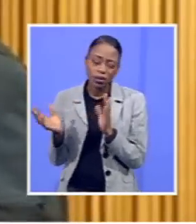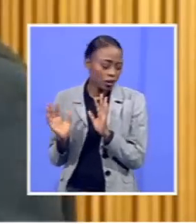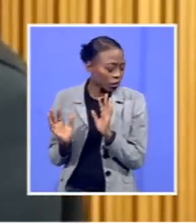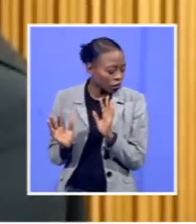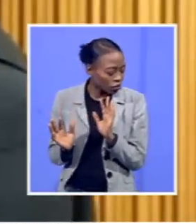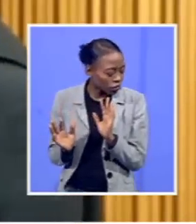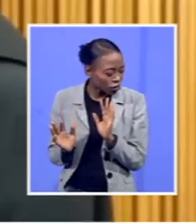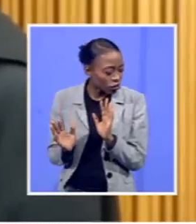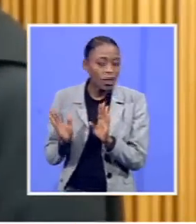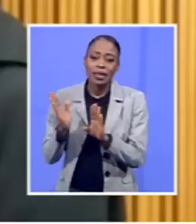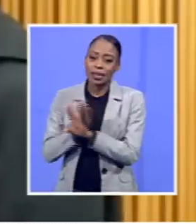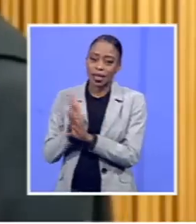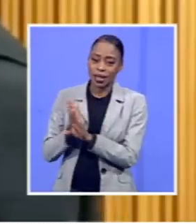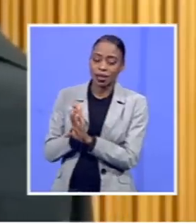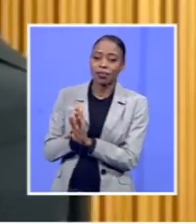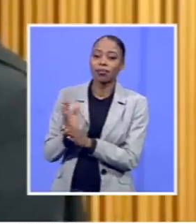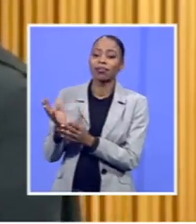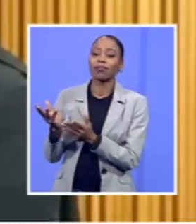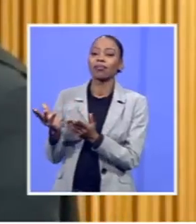choice, the secret ballot